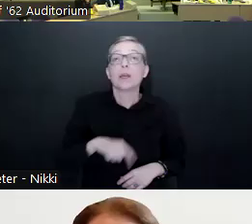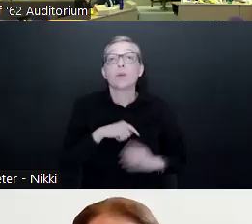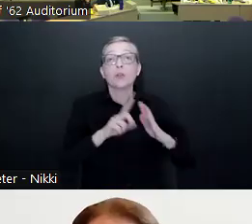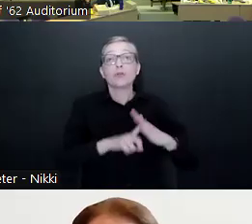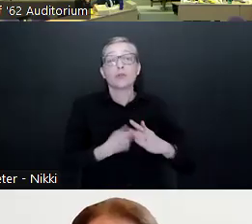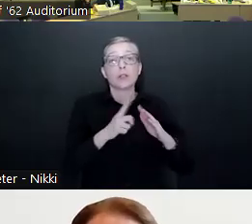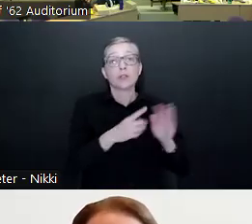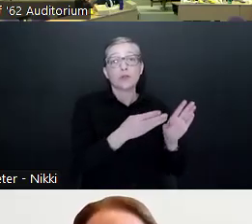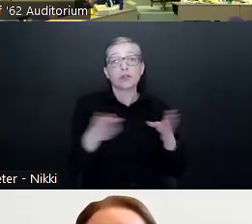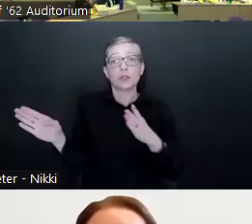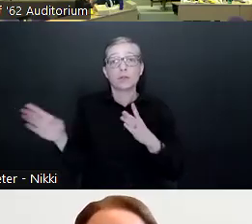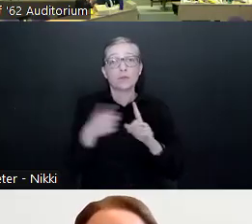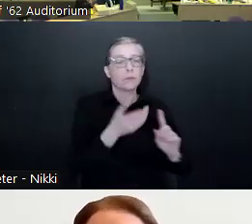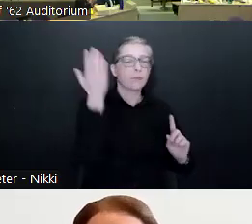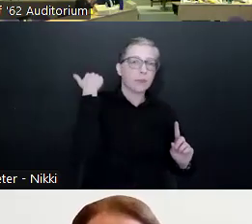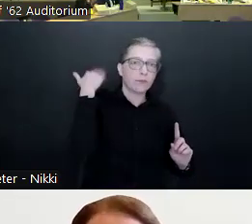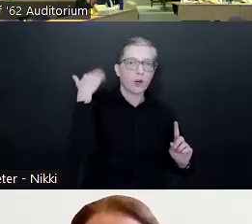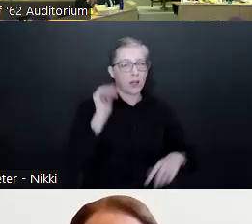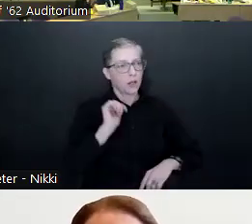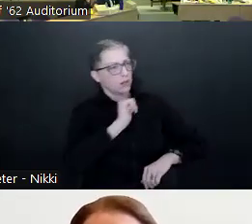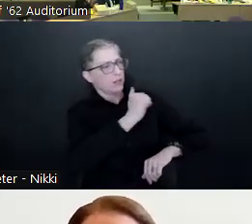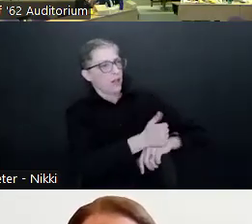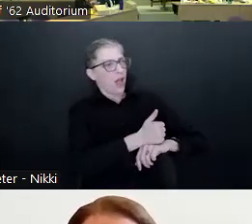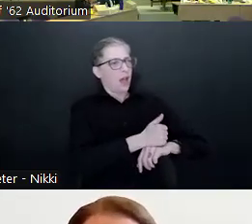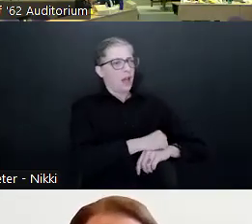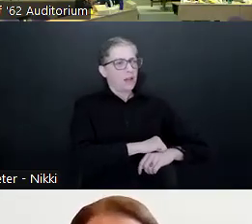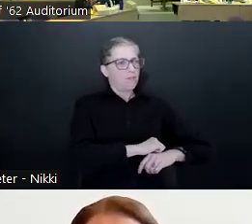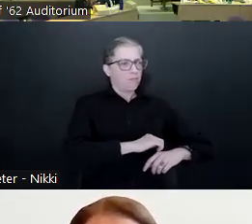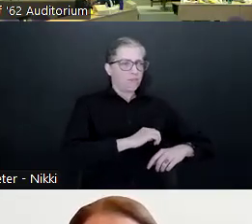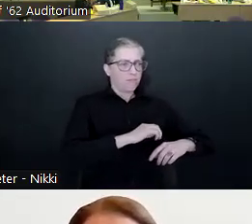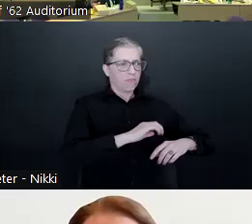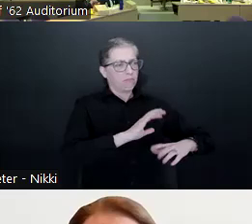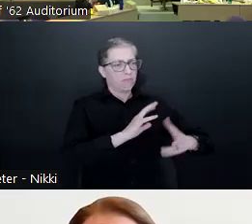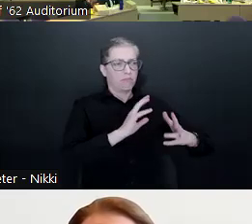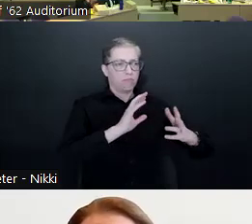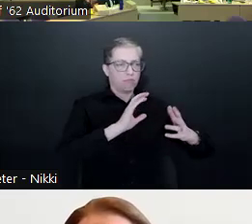circumscribed manual-based approach to understanding psychotherapy and understanding